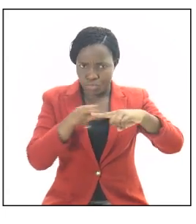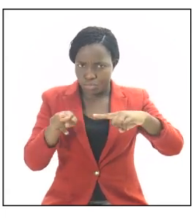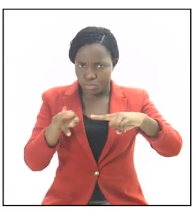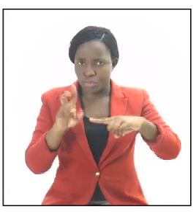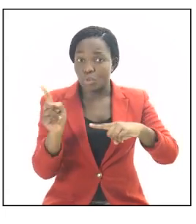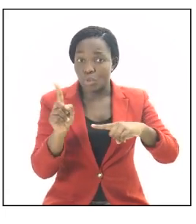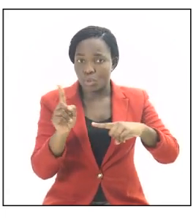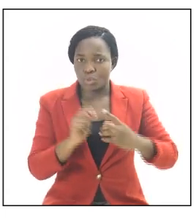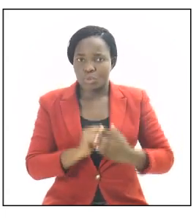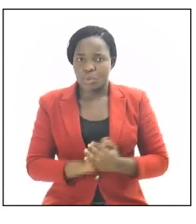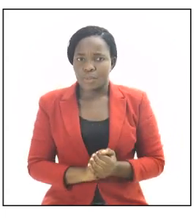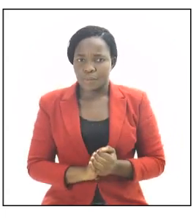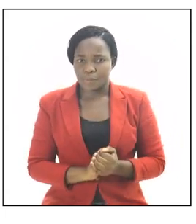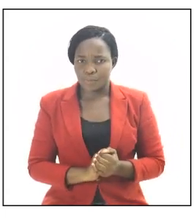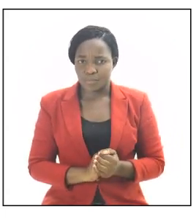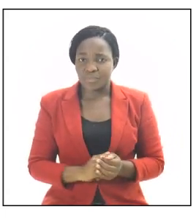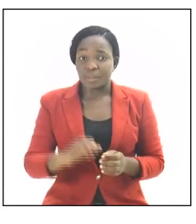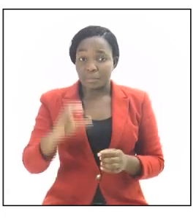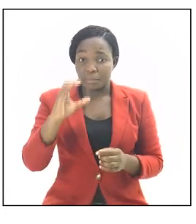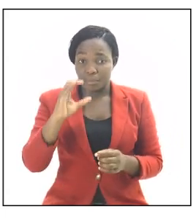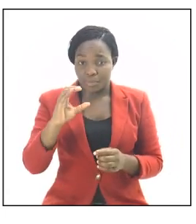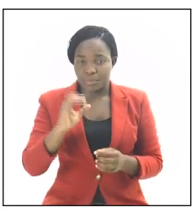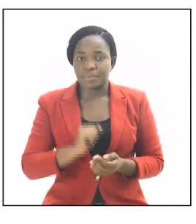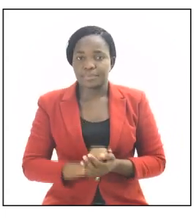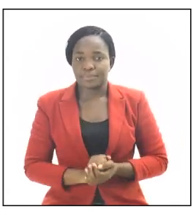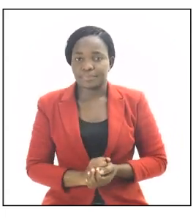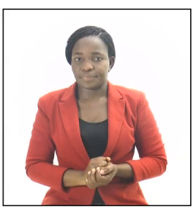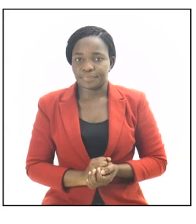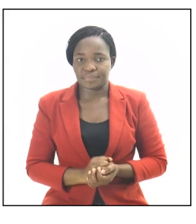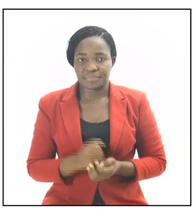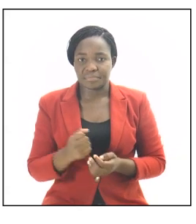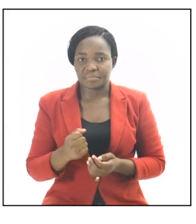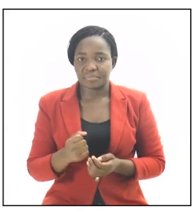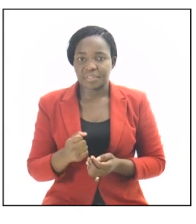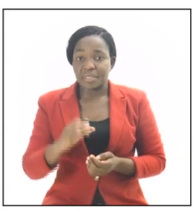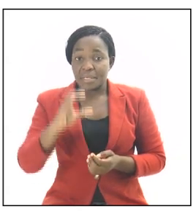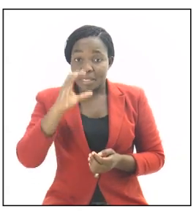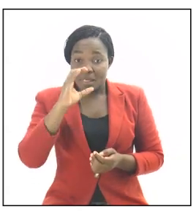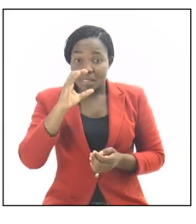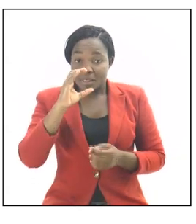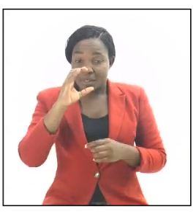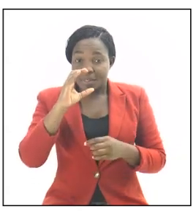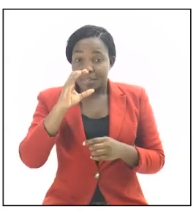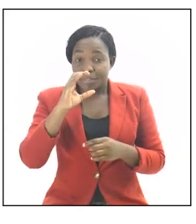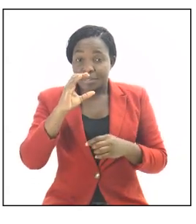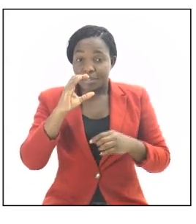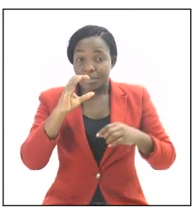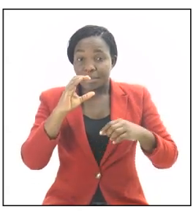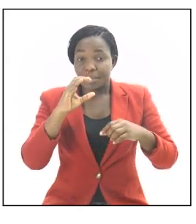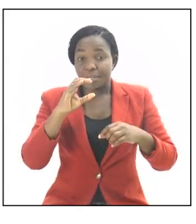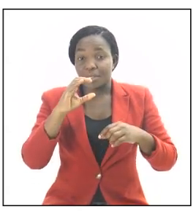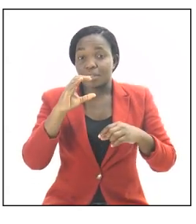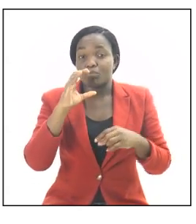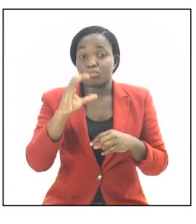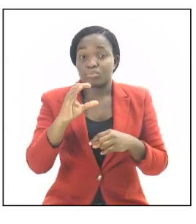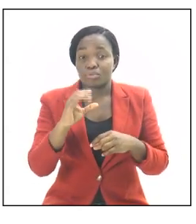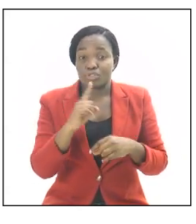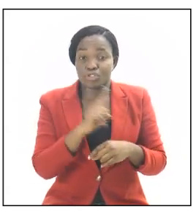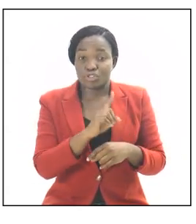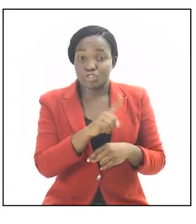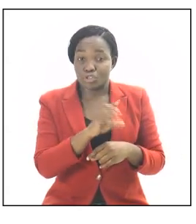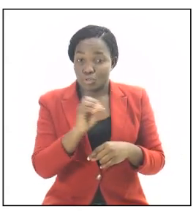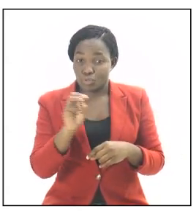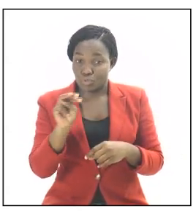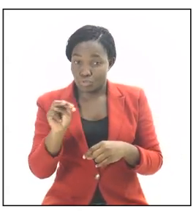We can now do the calculation where we work out the area of a circle. The formula to calculate